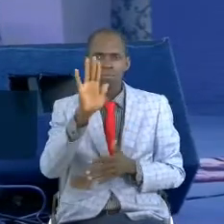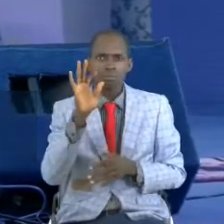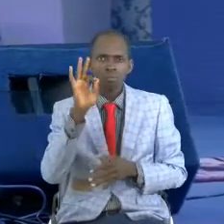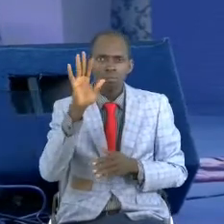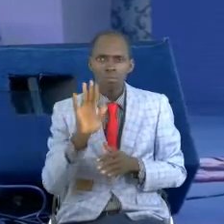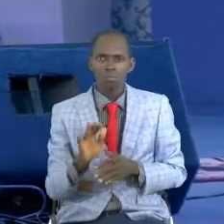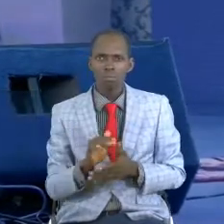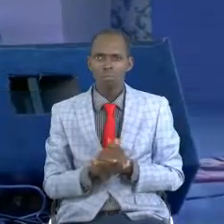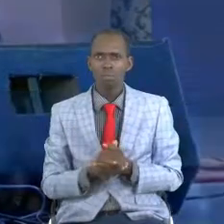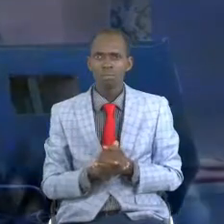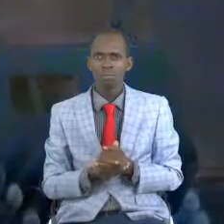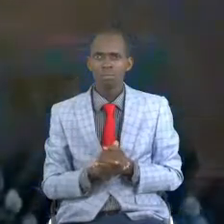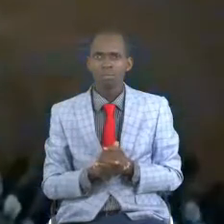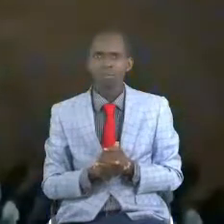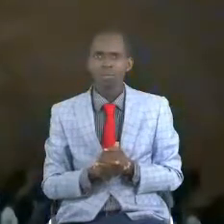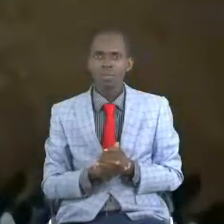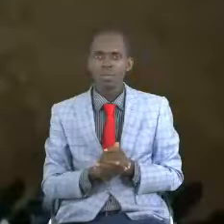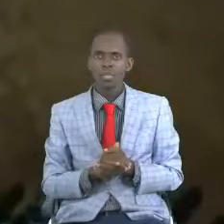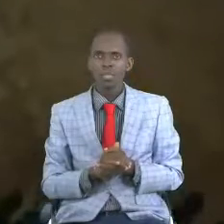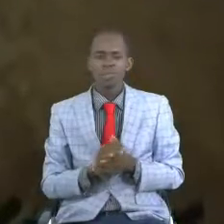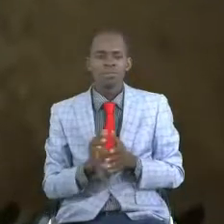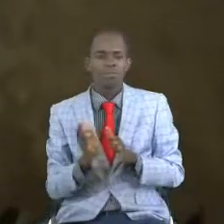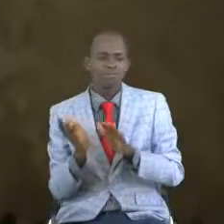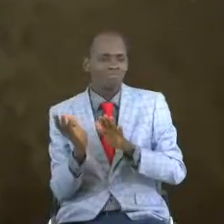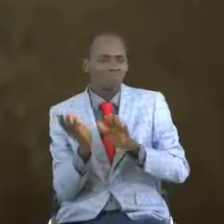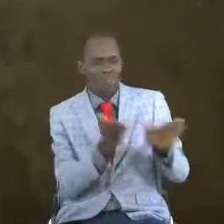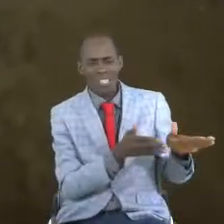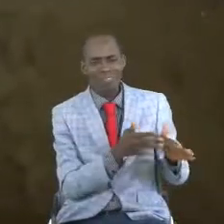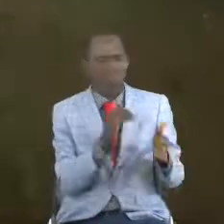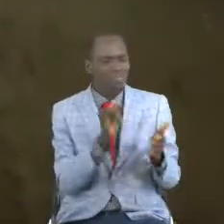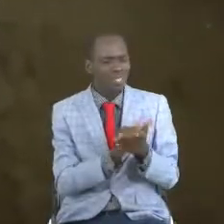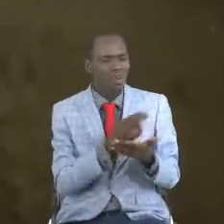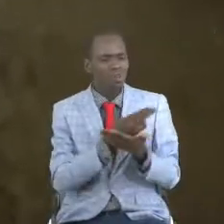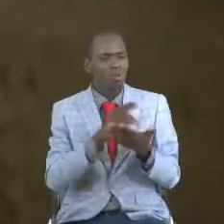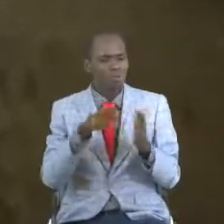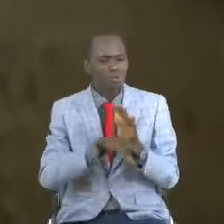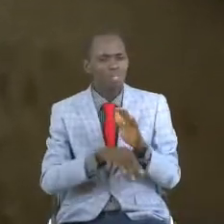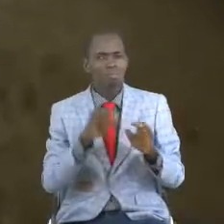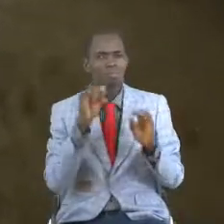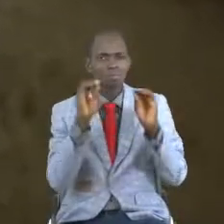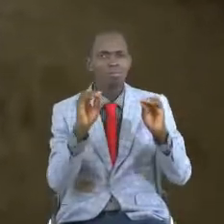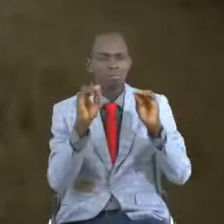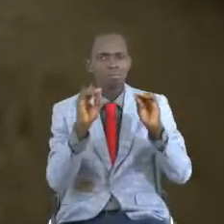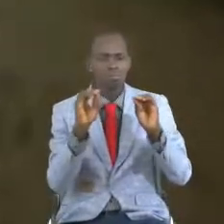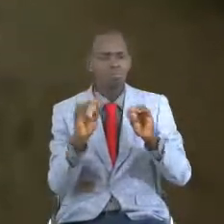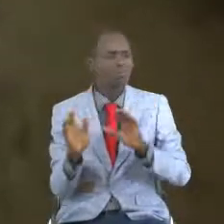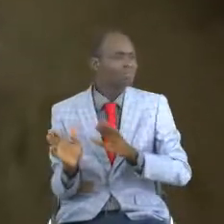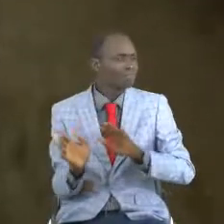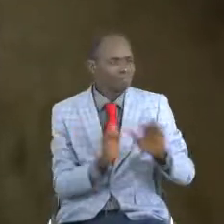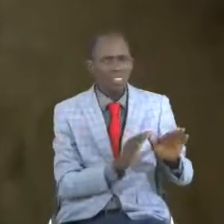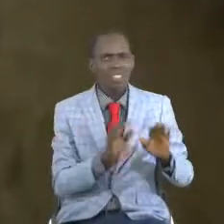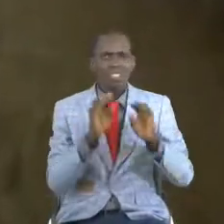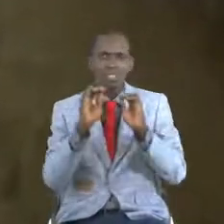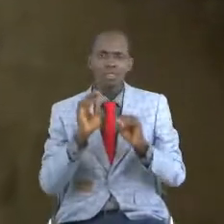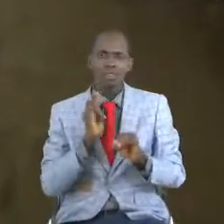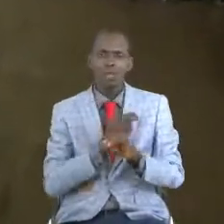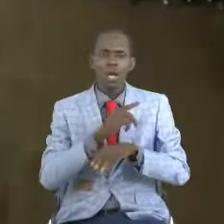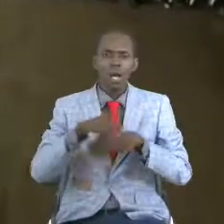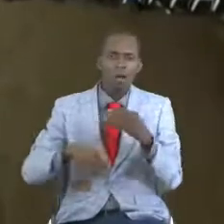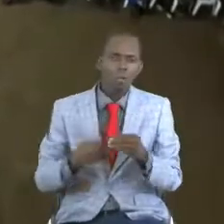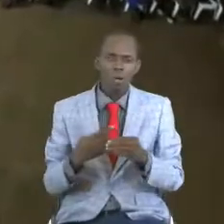leave that holiness bit apart. Tell us about healing. Tell us